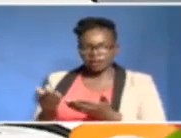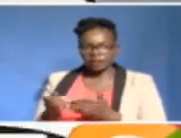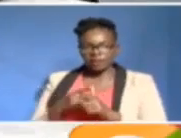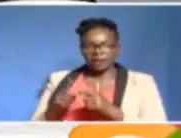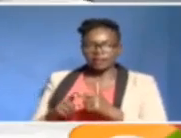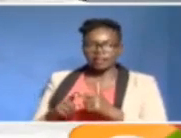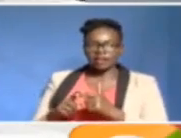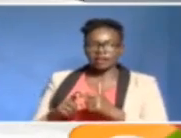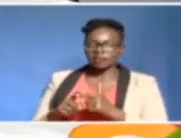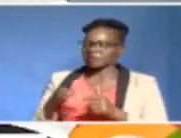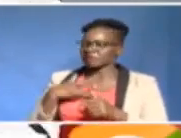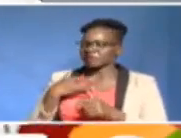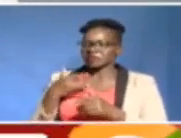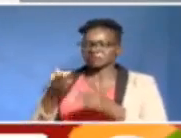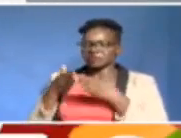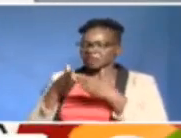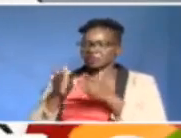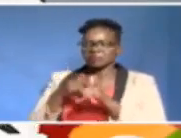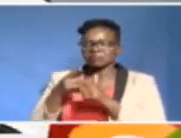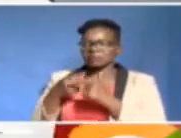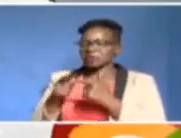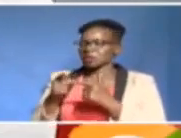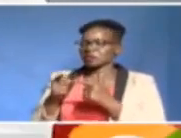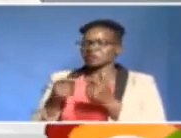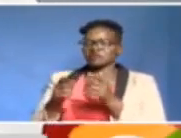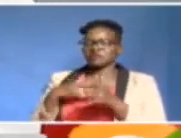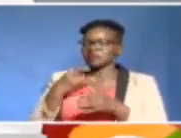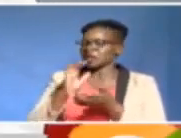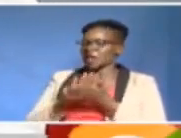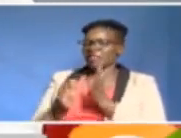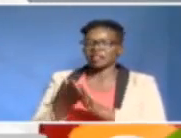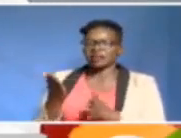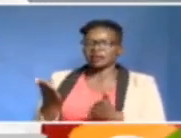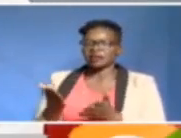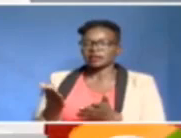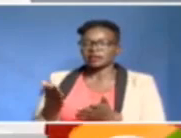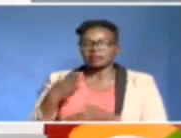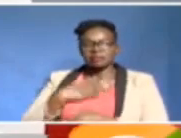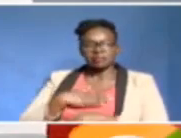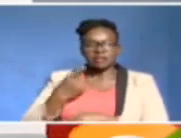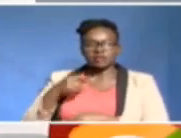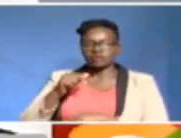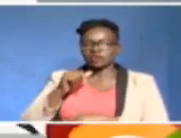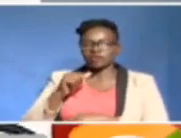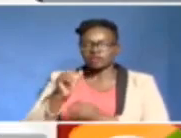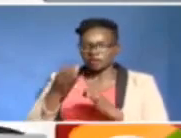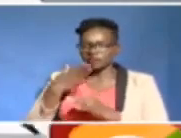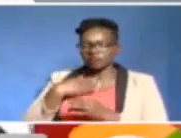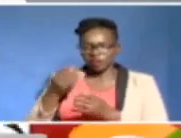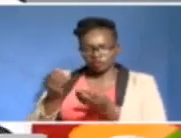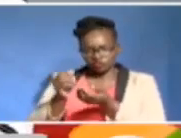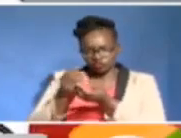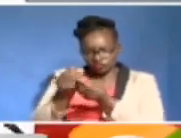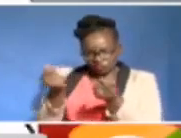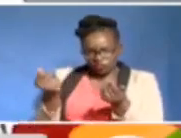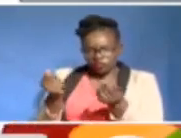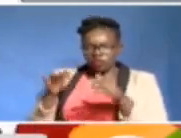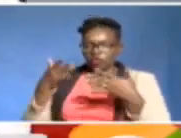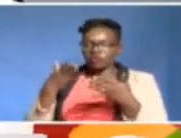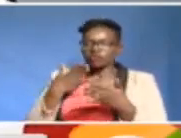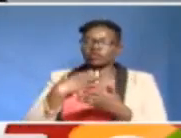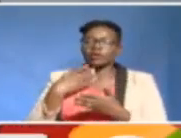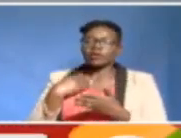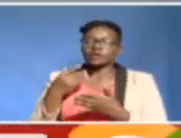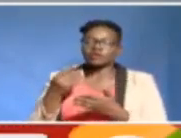and feel nothing, you know, and sponsor them, so-called. Mm. Let us not, Victoria, if we want to correct this, if we want to deal with what